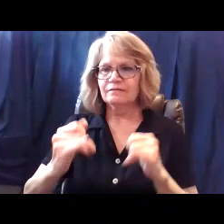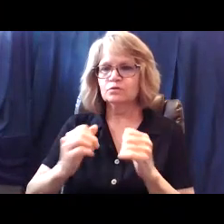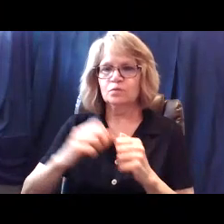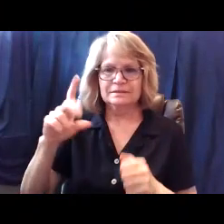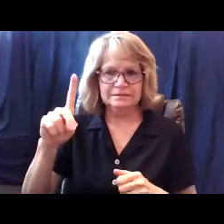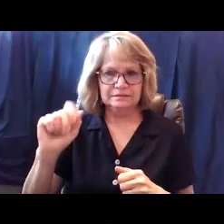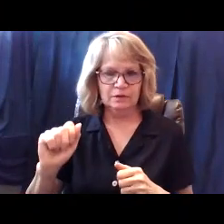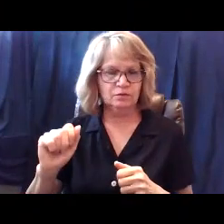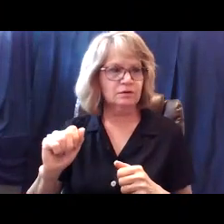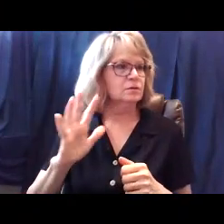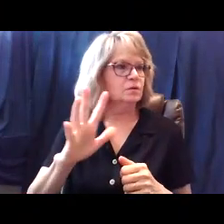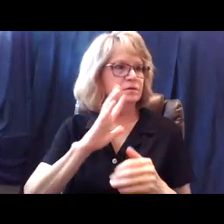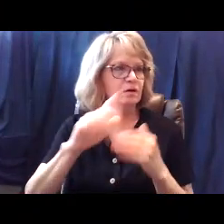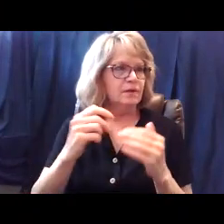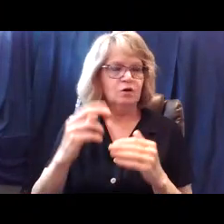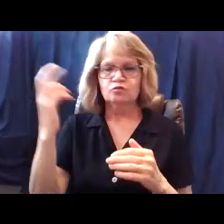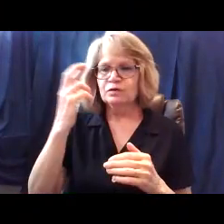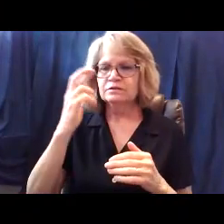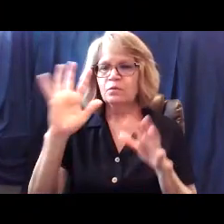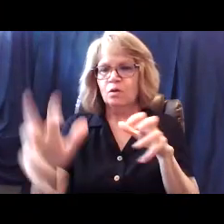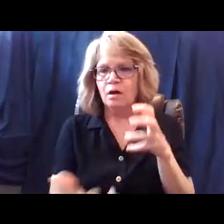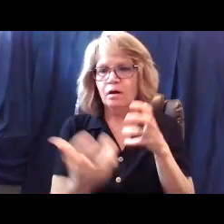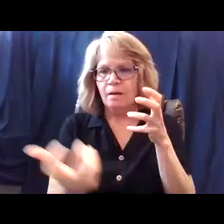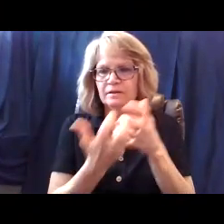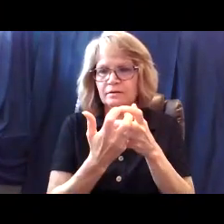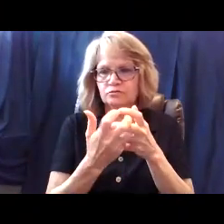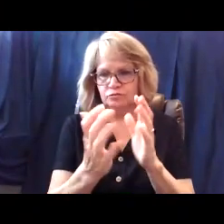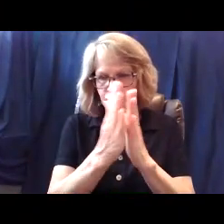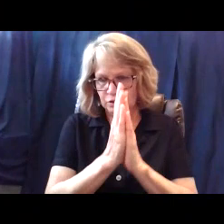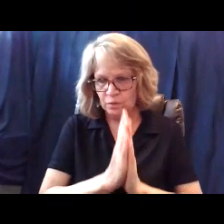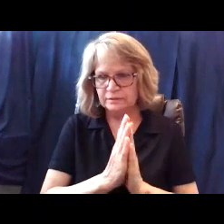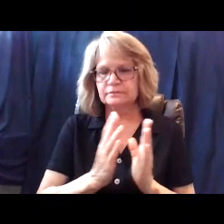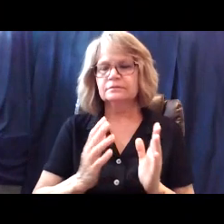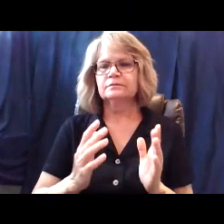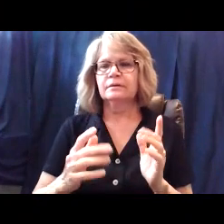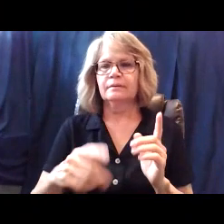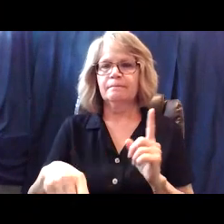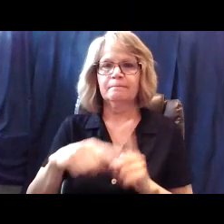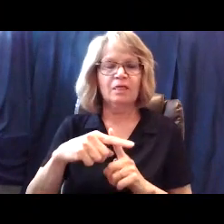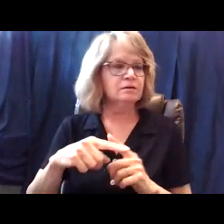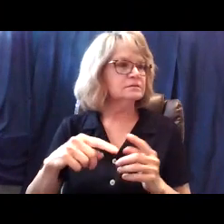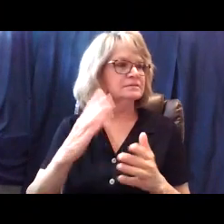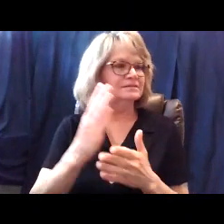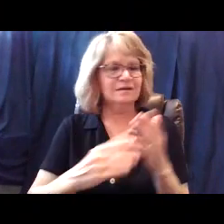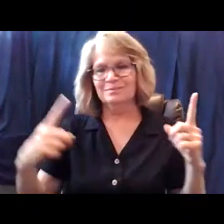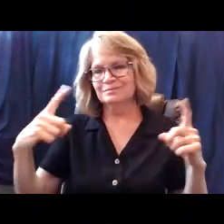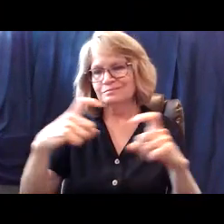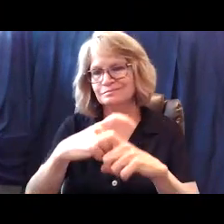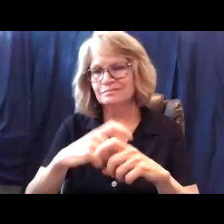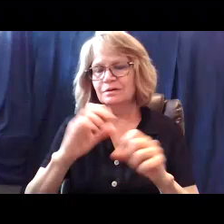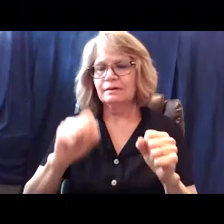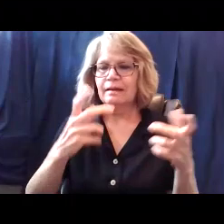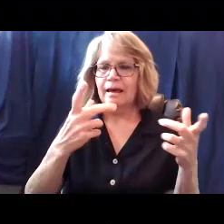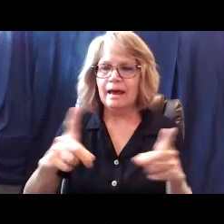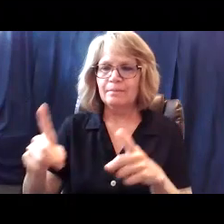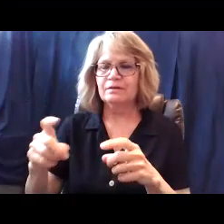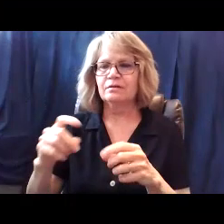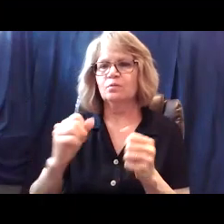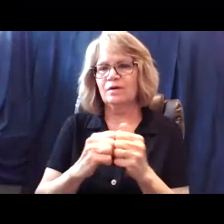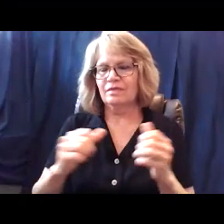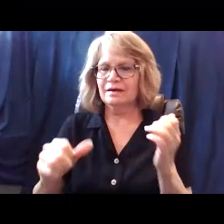We'll be talking about reasonable accommodation requests, and as well as some of the complications that can arise around assistance